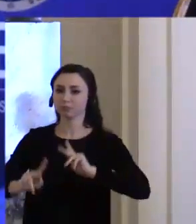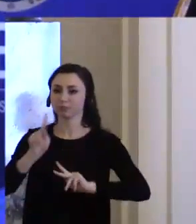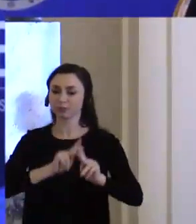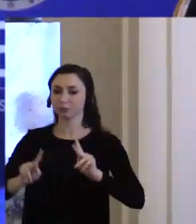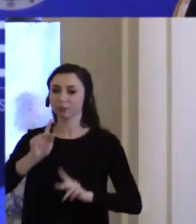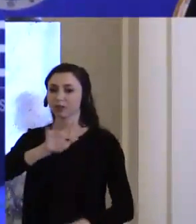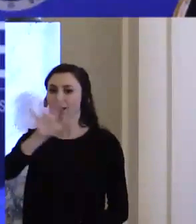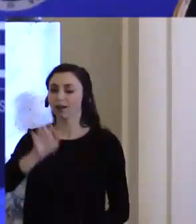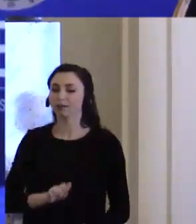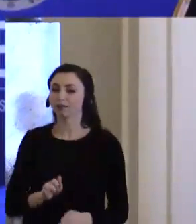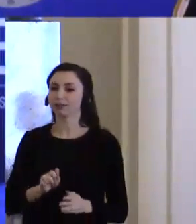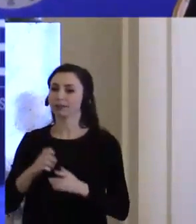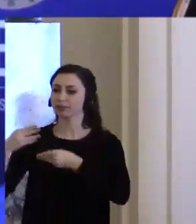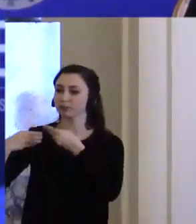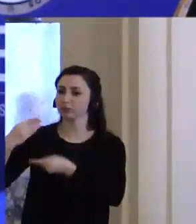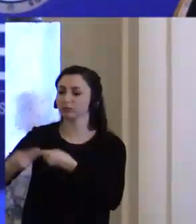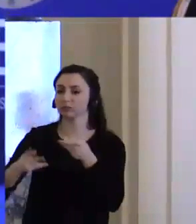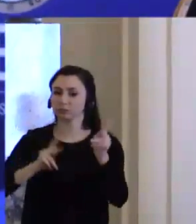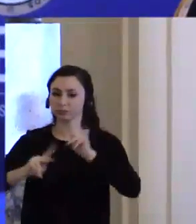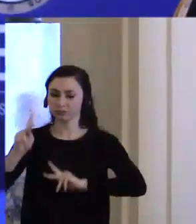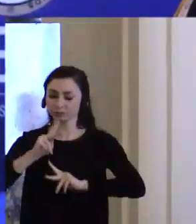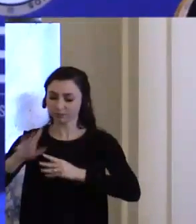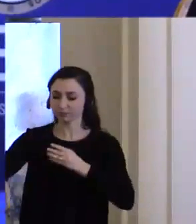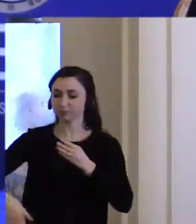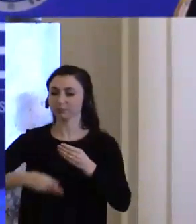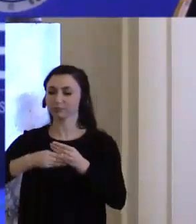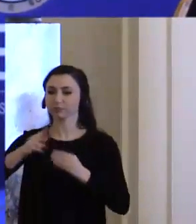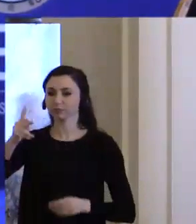addition to the political and administrative